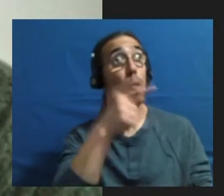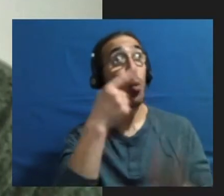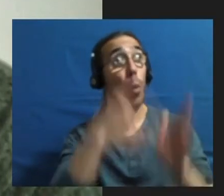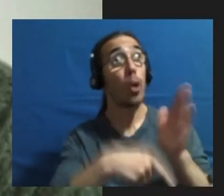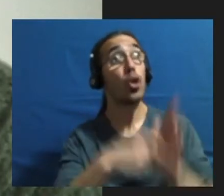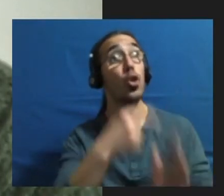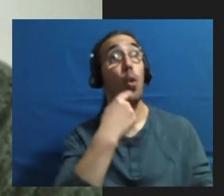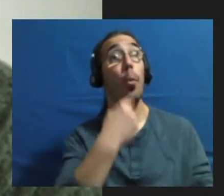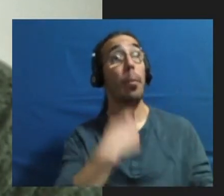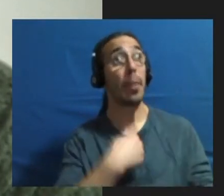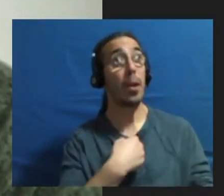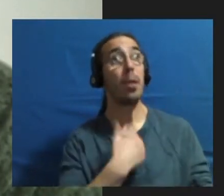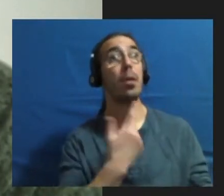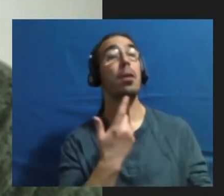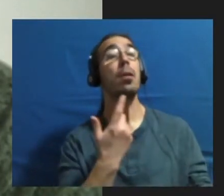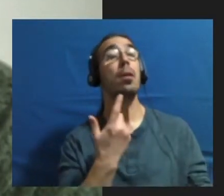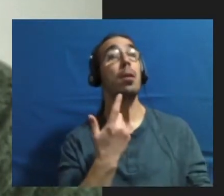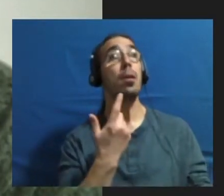night. So